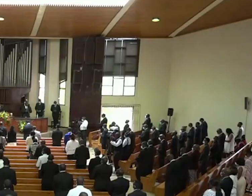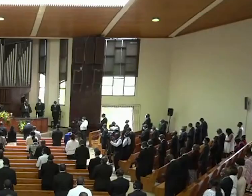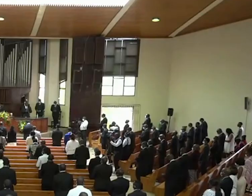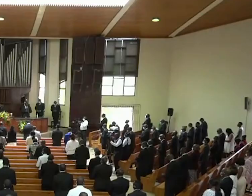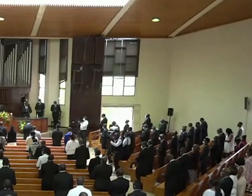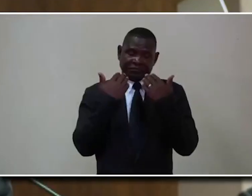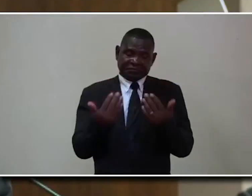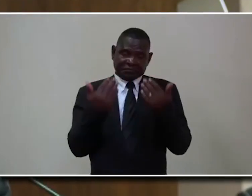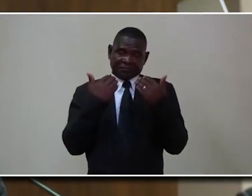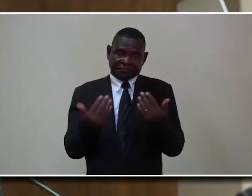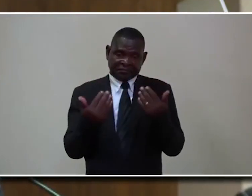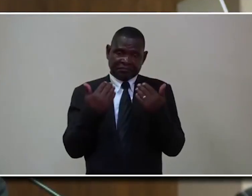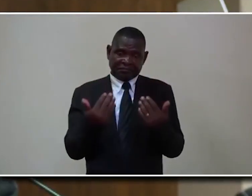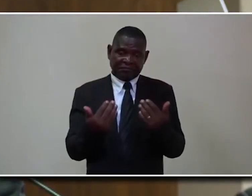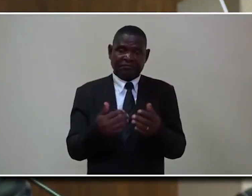Thank you very much. We can.